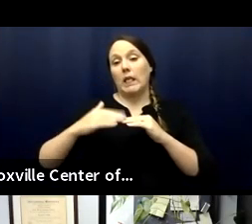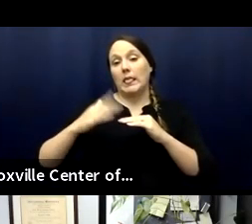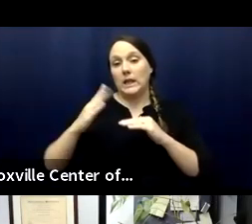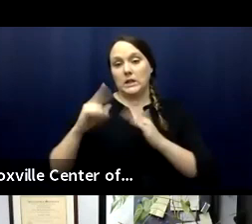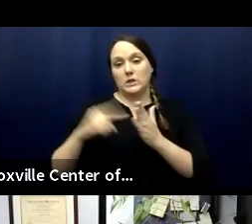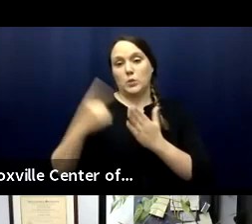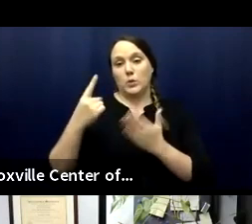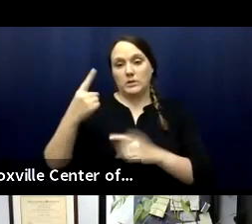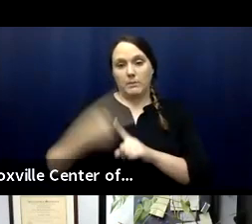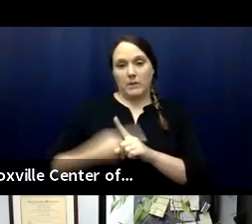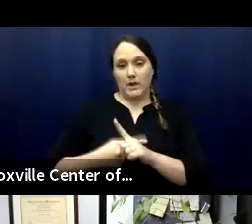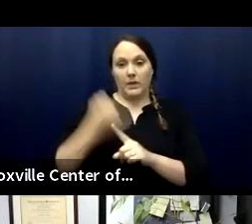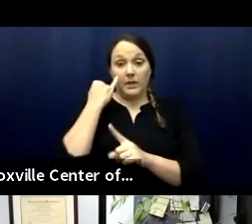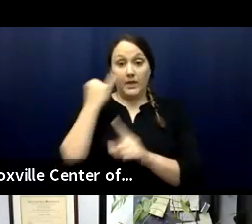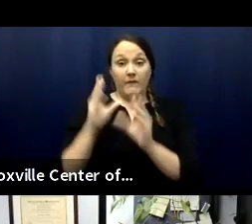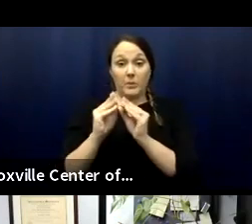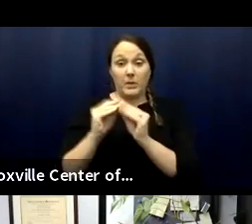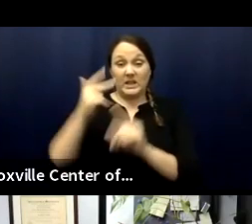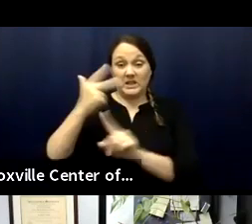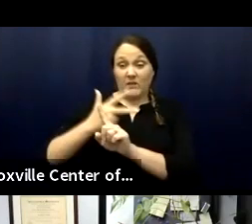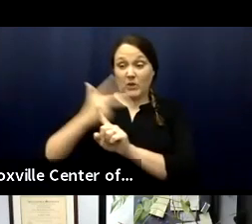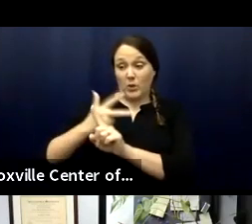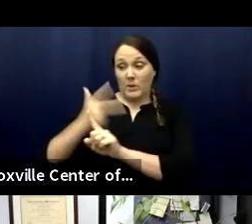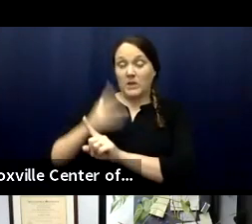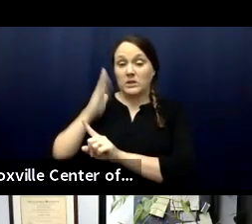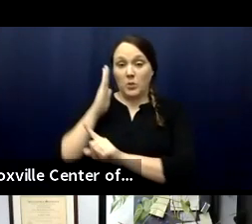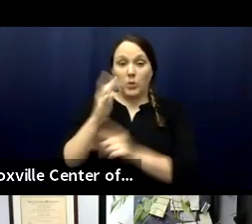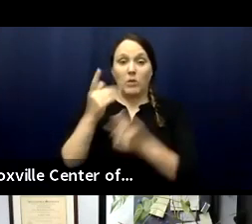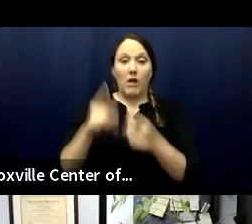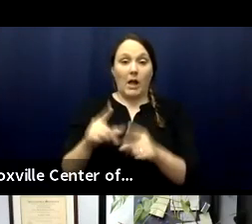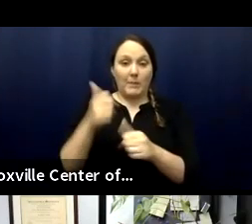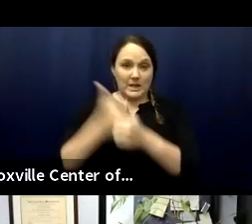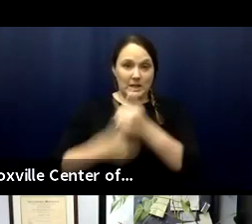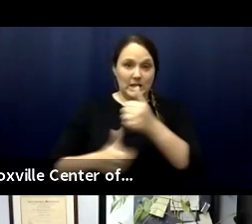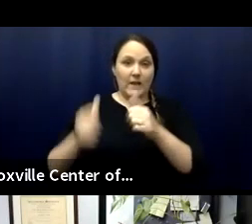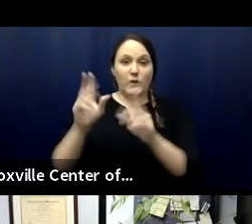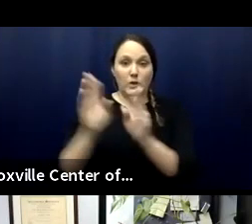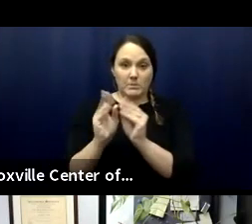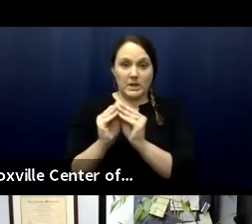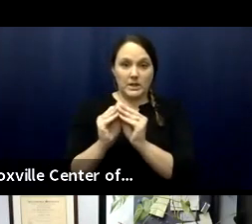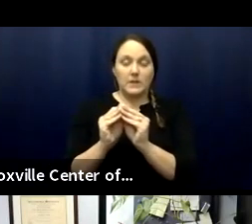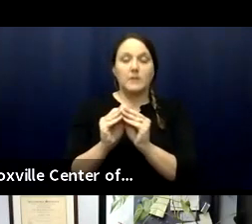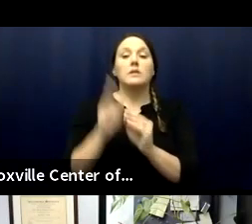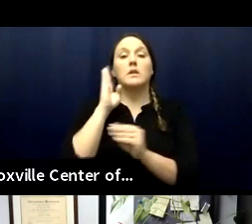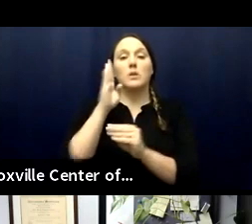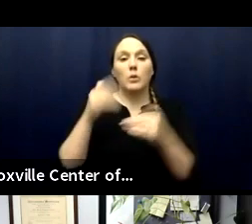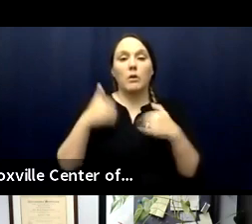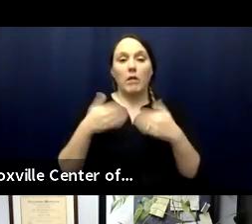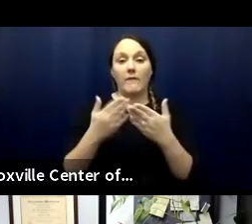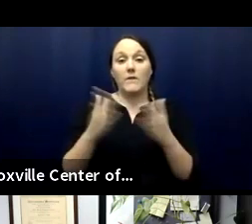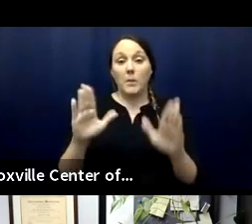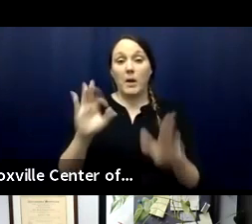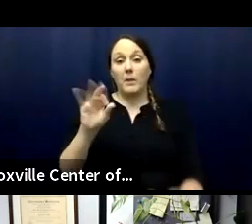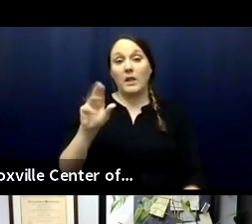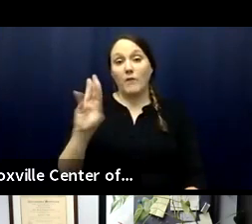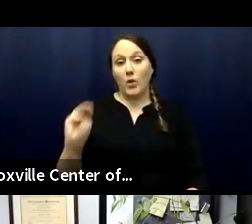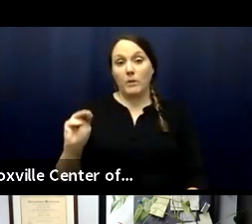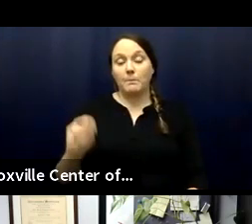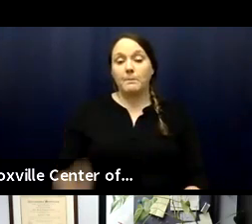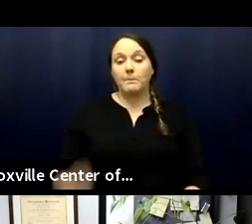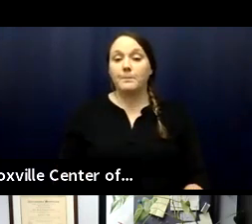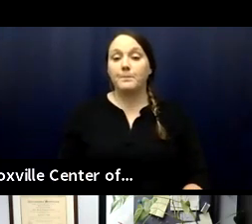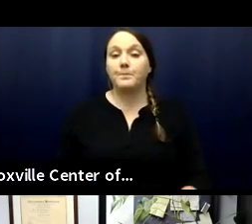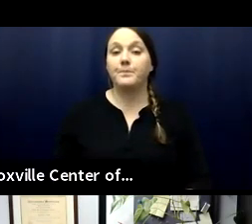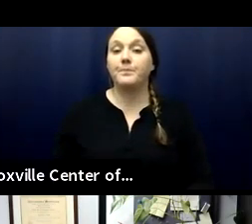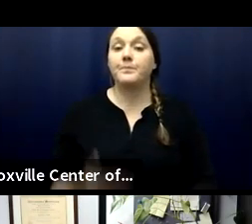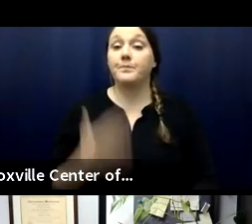months, we would have it then. But at least once a month, we're going to have a public forum. Thank you, Dr. O'Brien. I